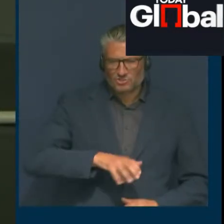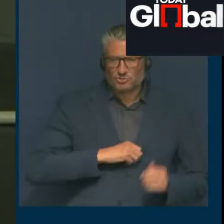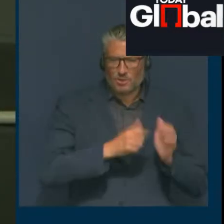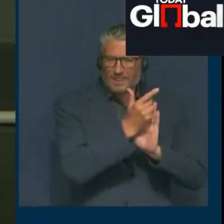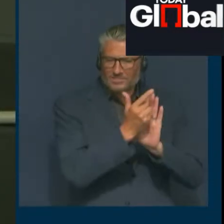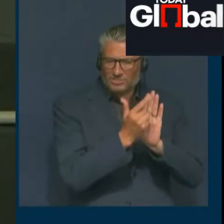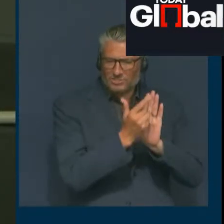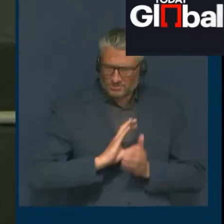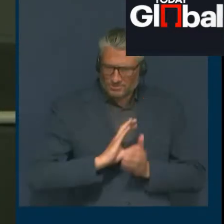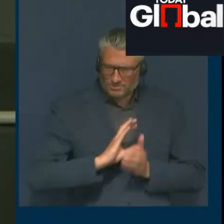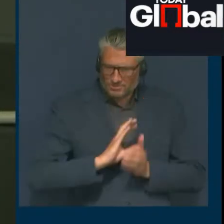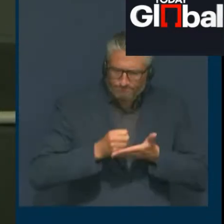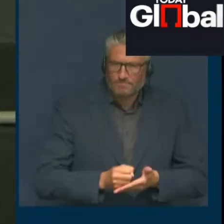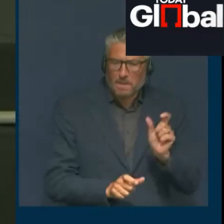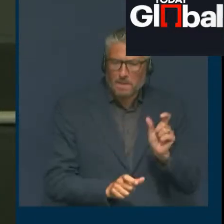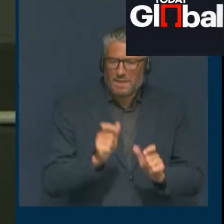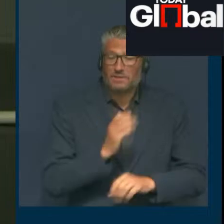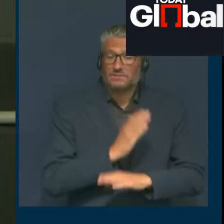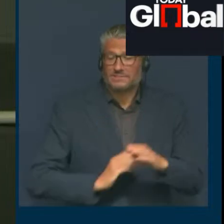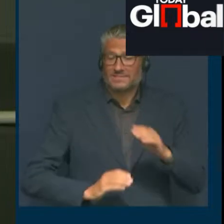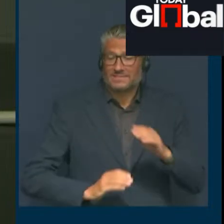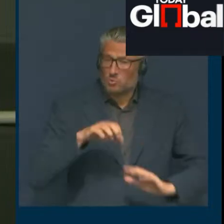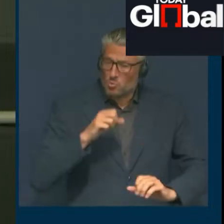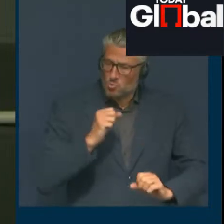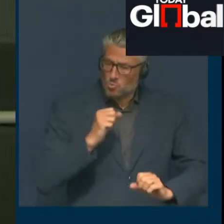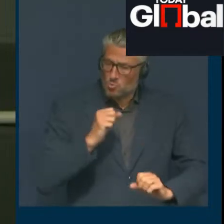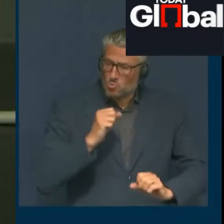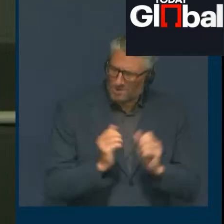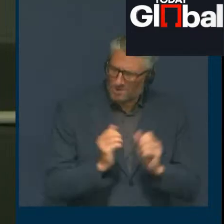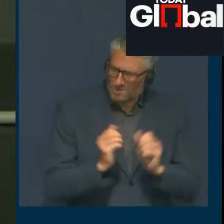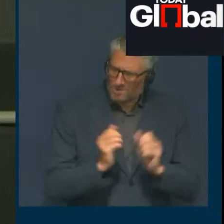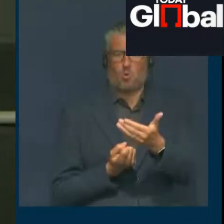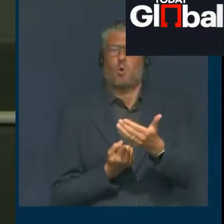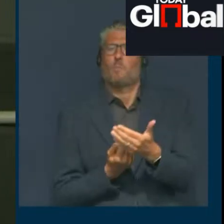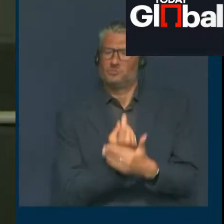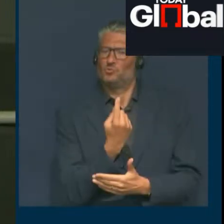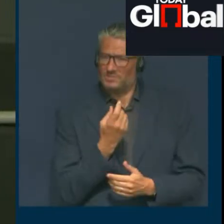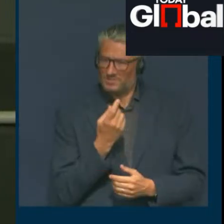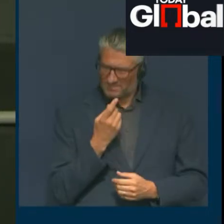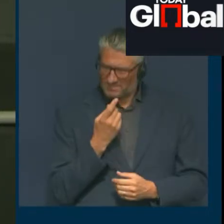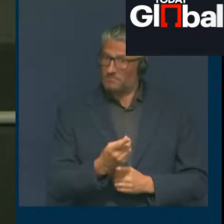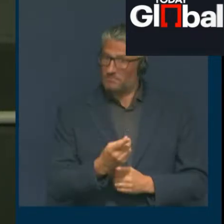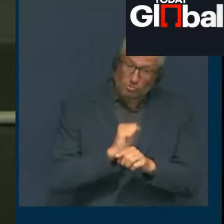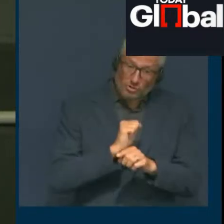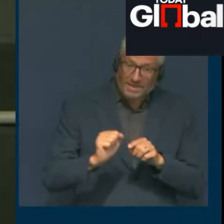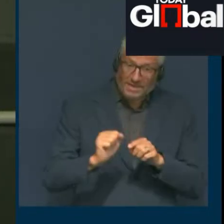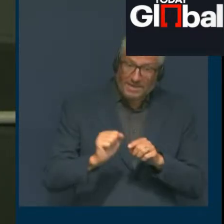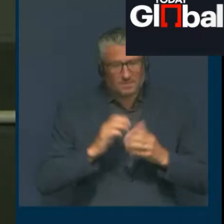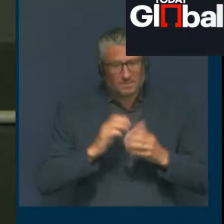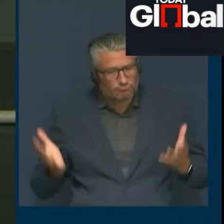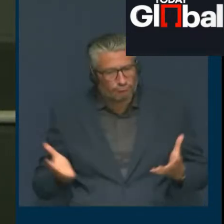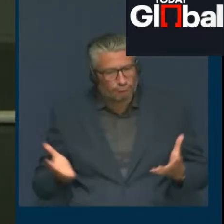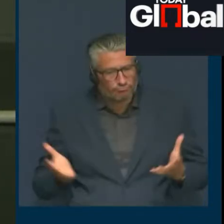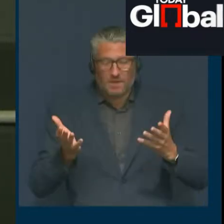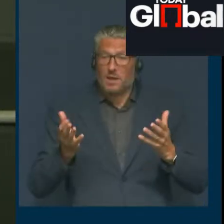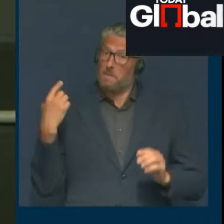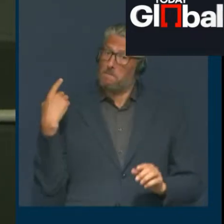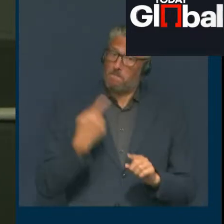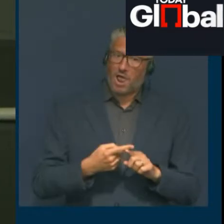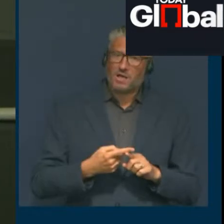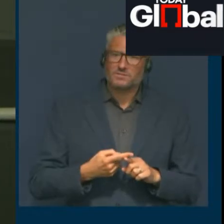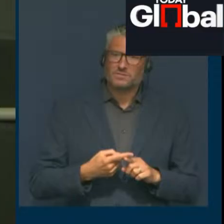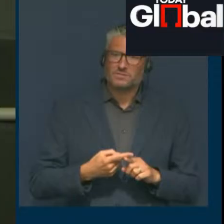equal opportunity, including employment promotion, equal pay, training, and career development. It also guarantees reasonable accommodation,